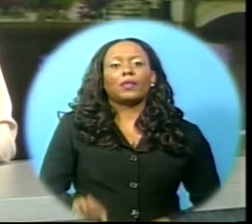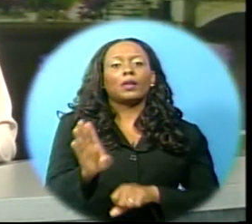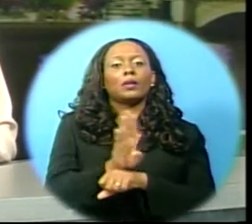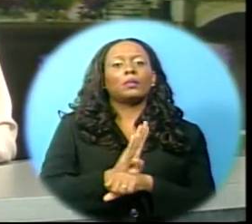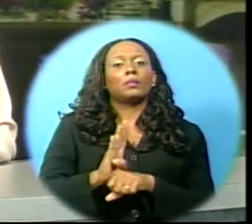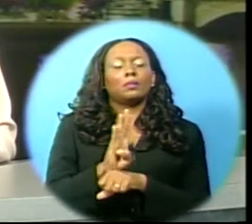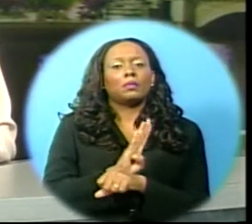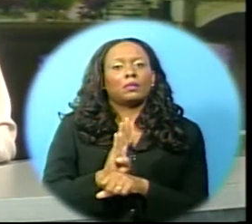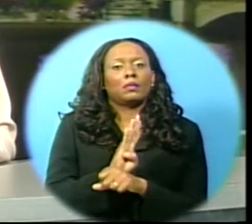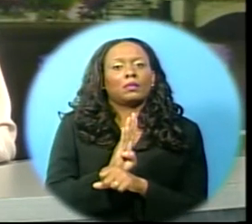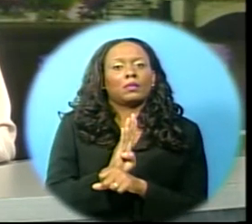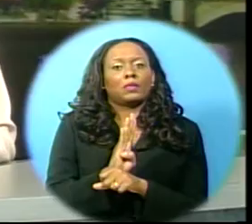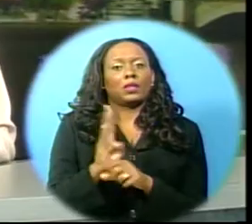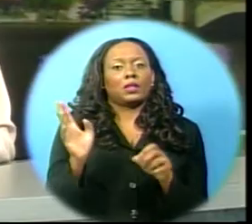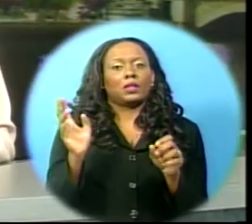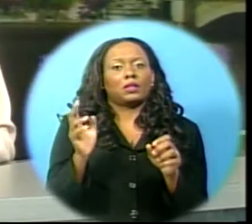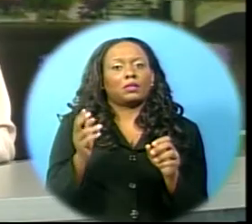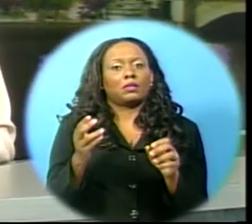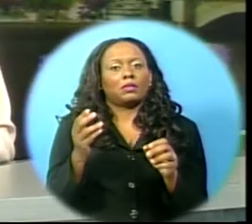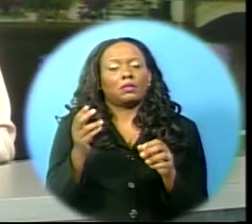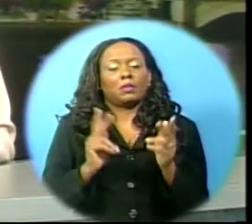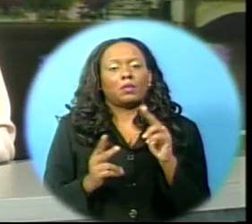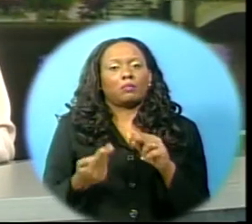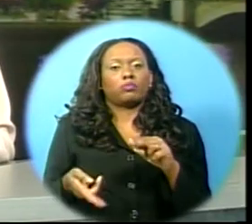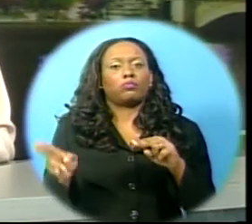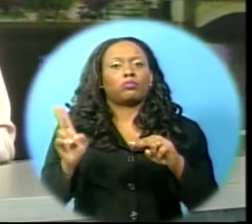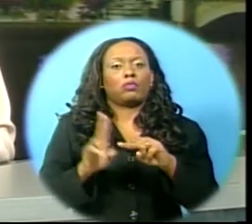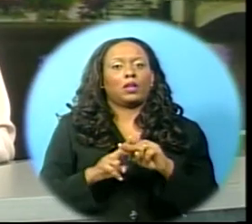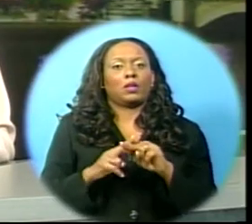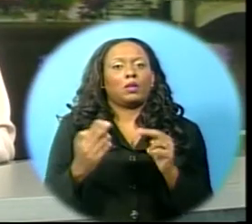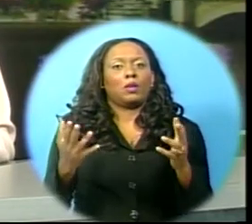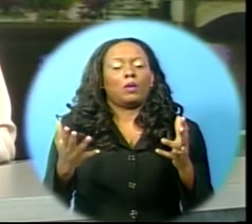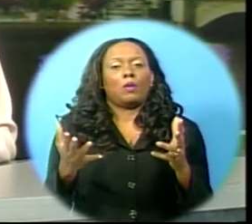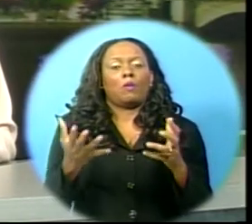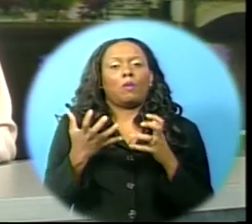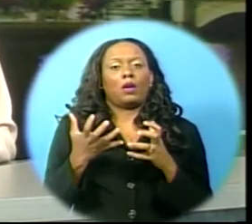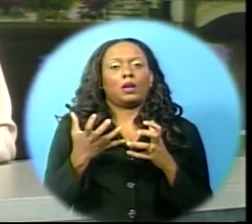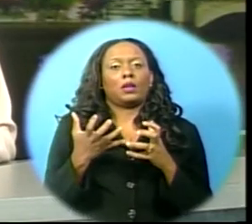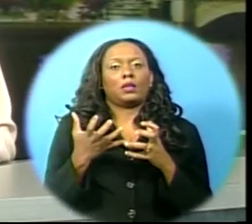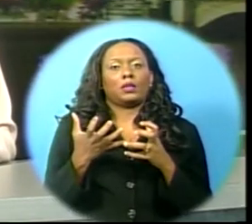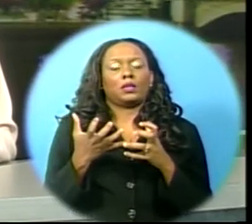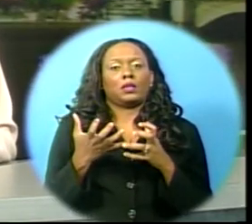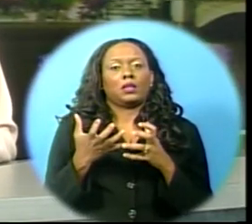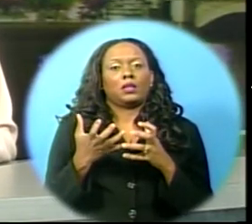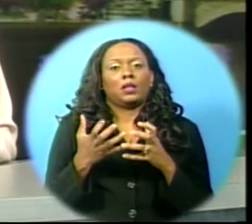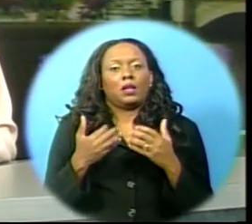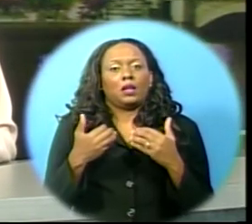Barbados has seen an increase in the number of people seeking fertility treatment on the island. This